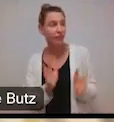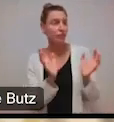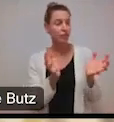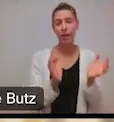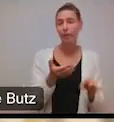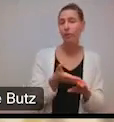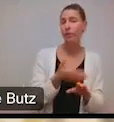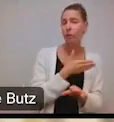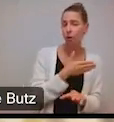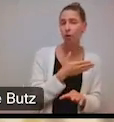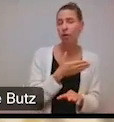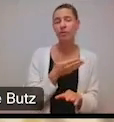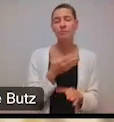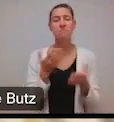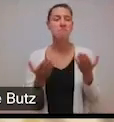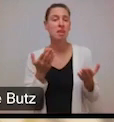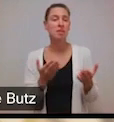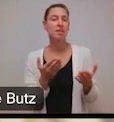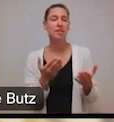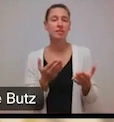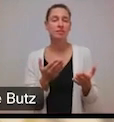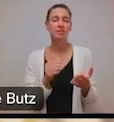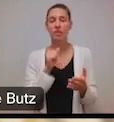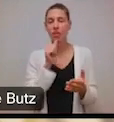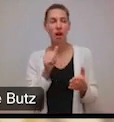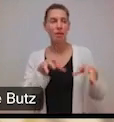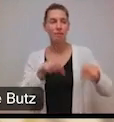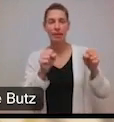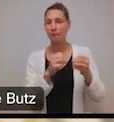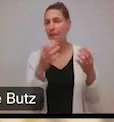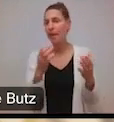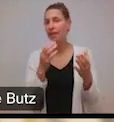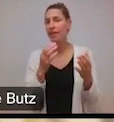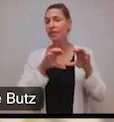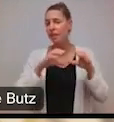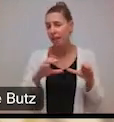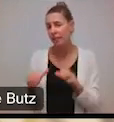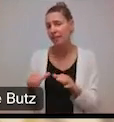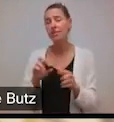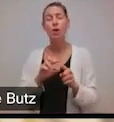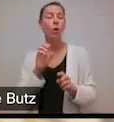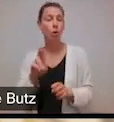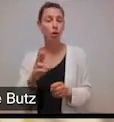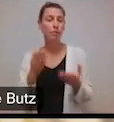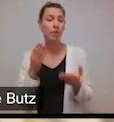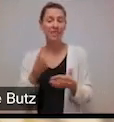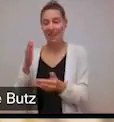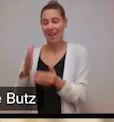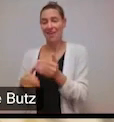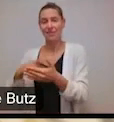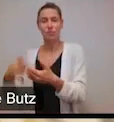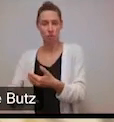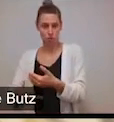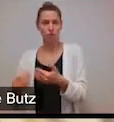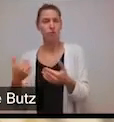not have had many classes with them, but maybe it's at the end of your program and you've already kind of established a working relationship with them. So there's